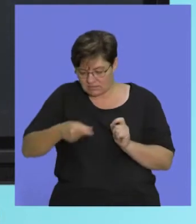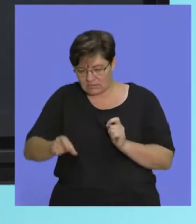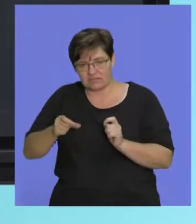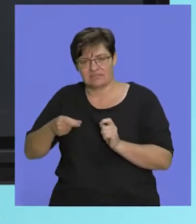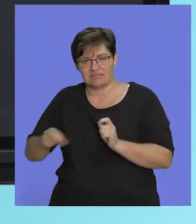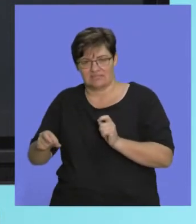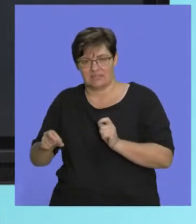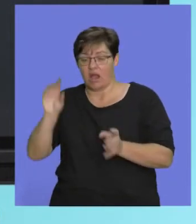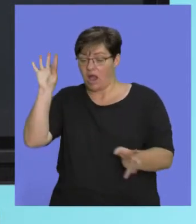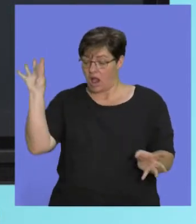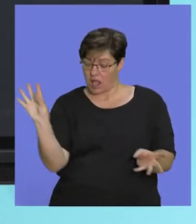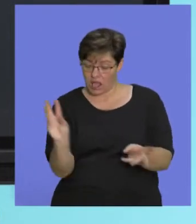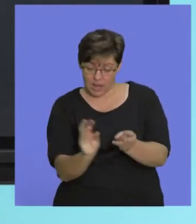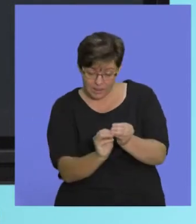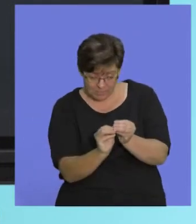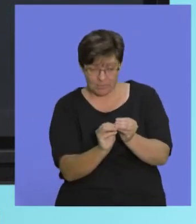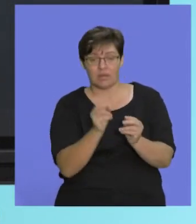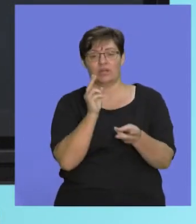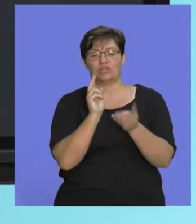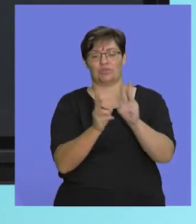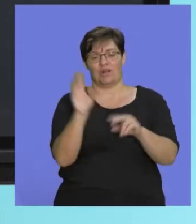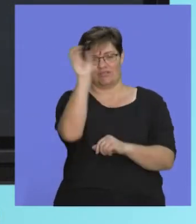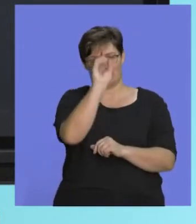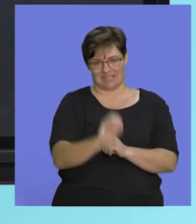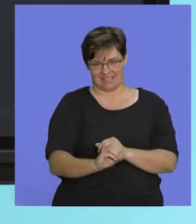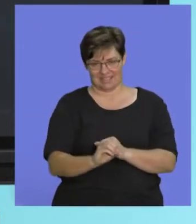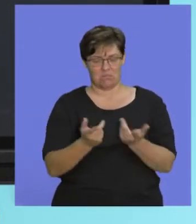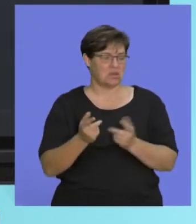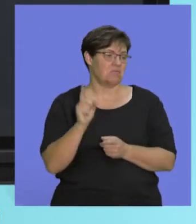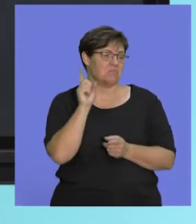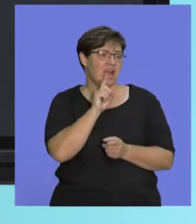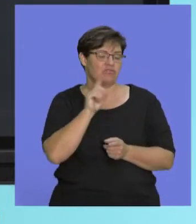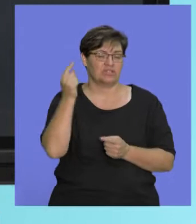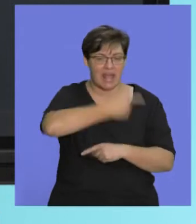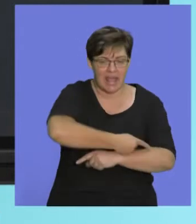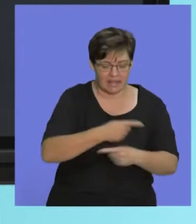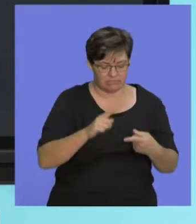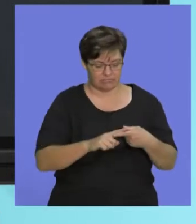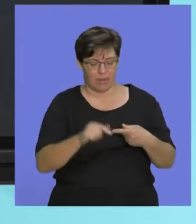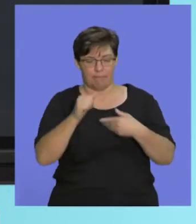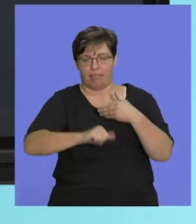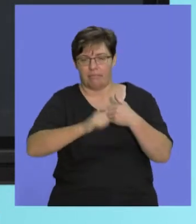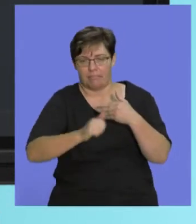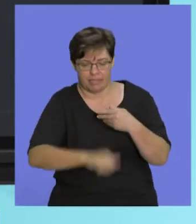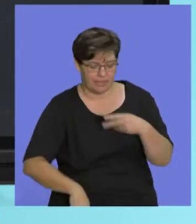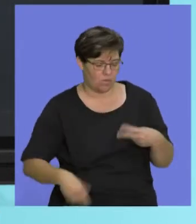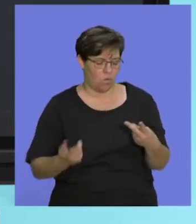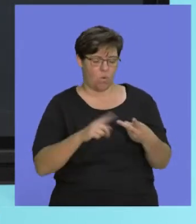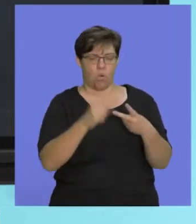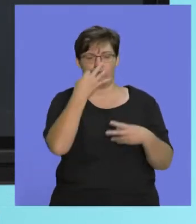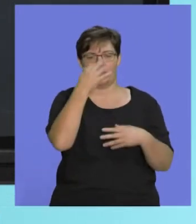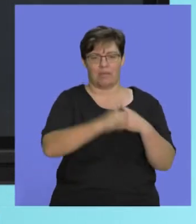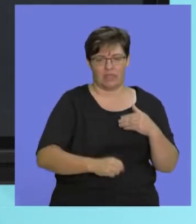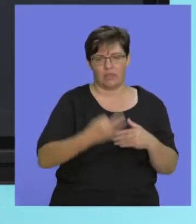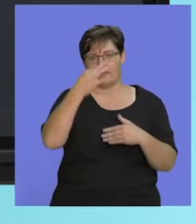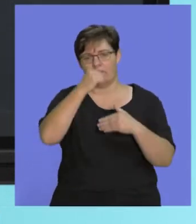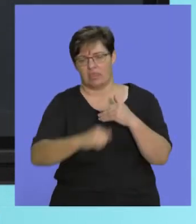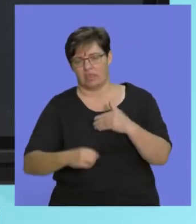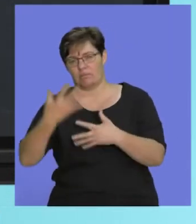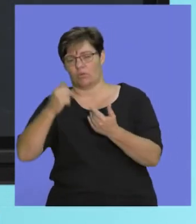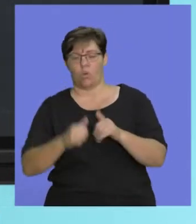are going to be given to you each and every month, each and every day, each and every week, or every 3 months, or